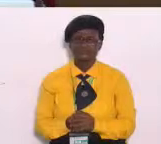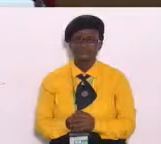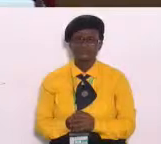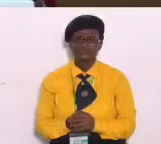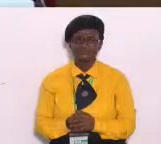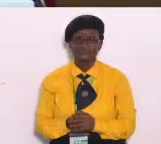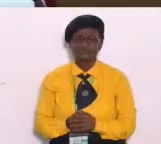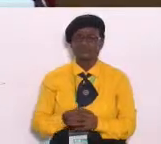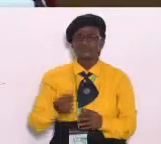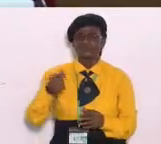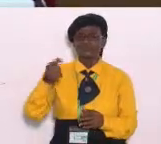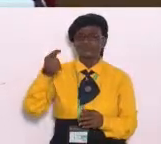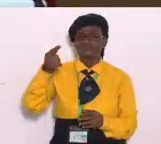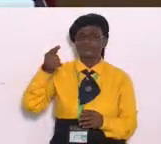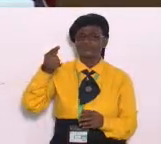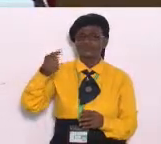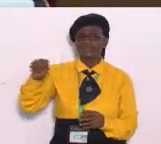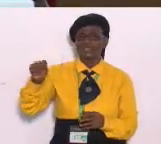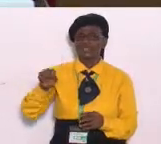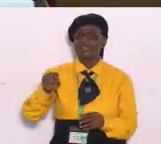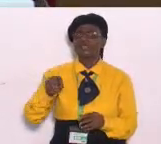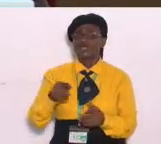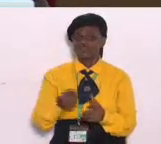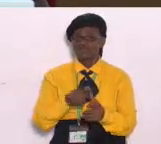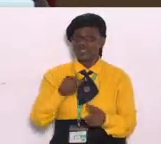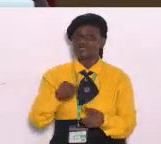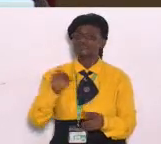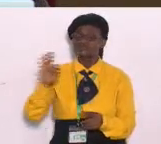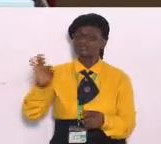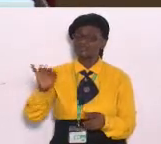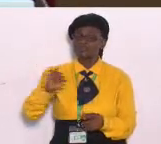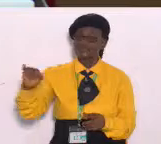The best sermon is the one coming from you.